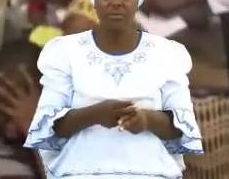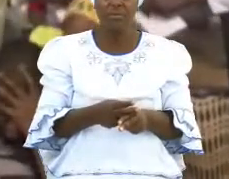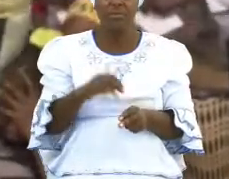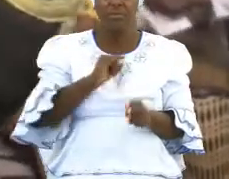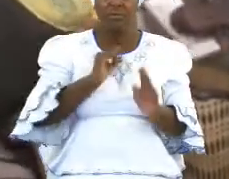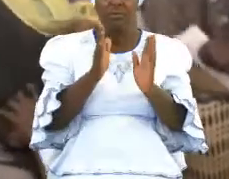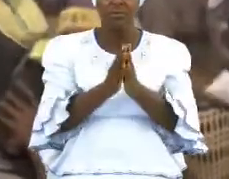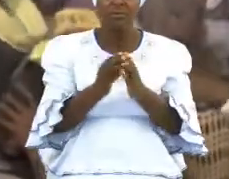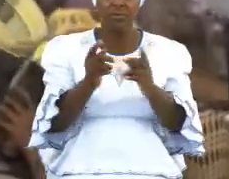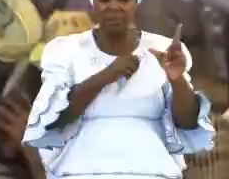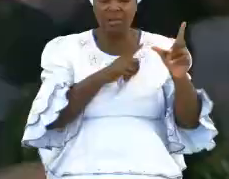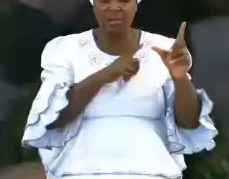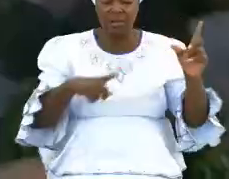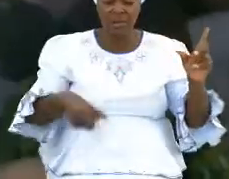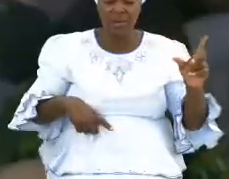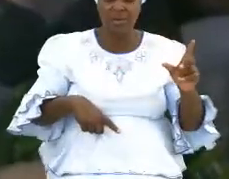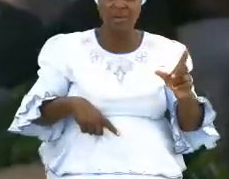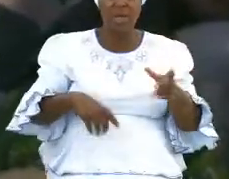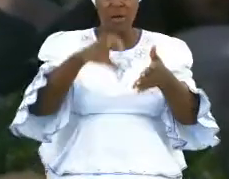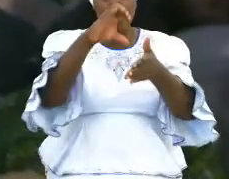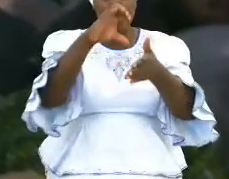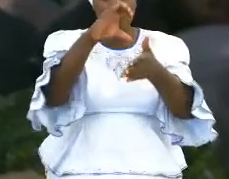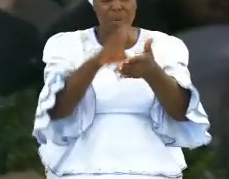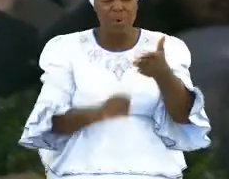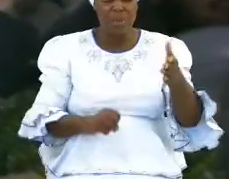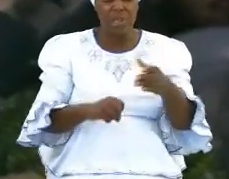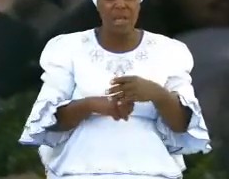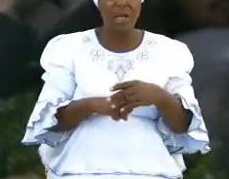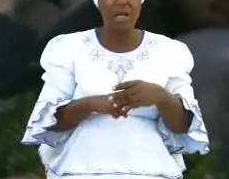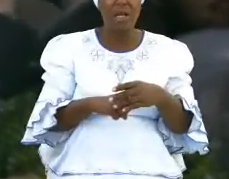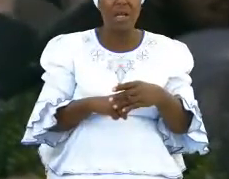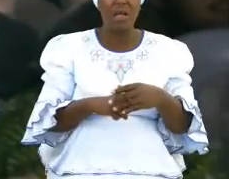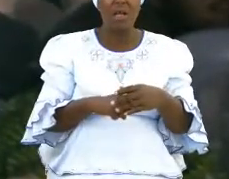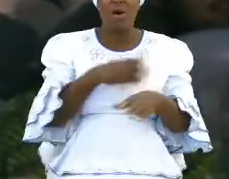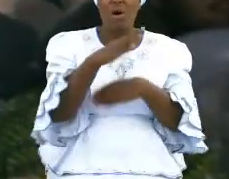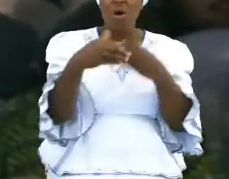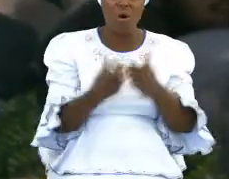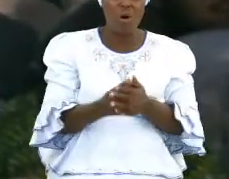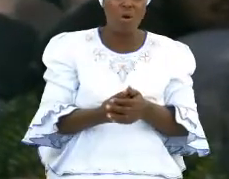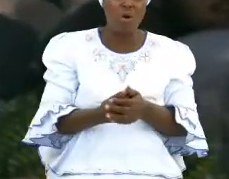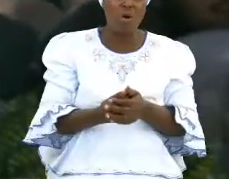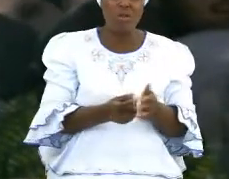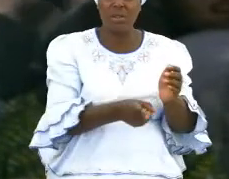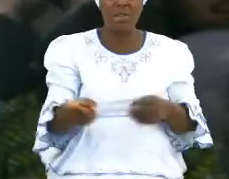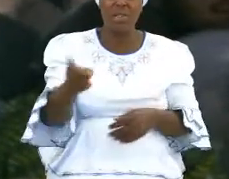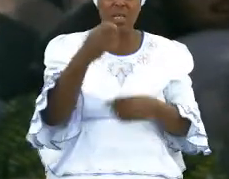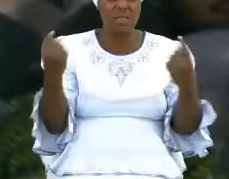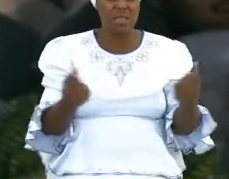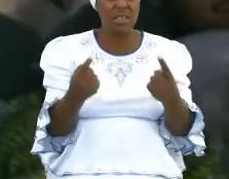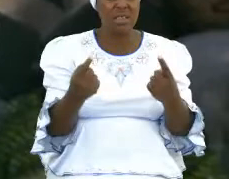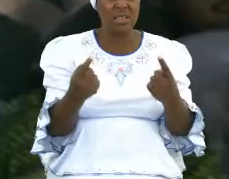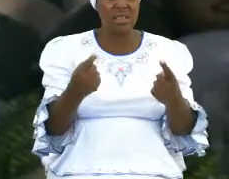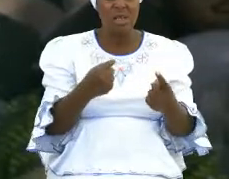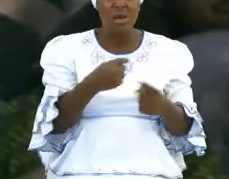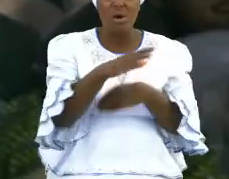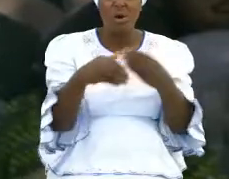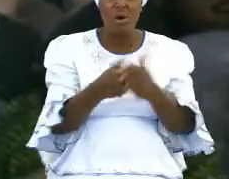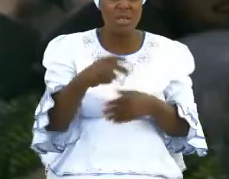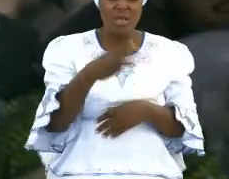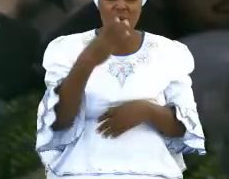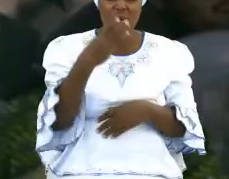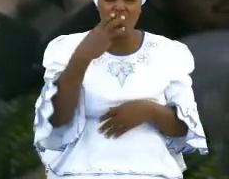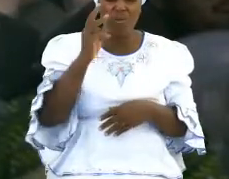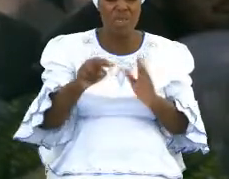you blot out all their transgression, all their iniquity, and the